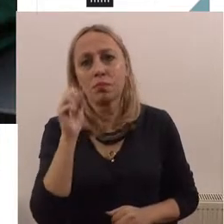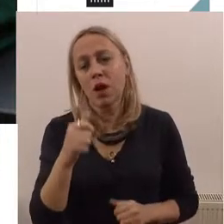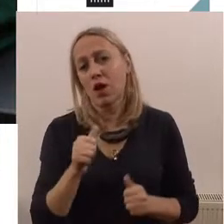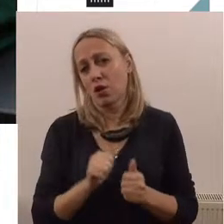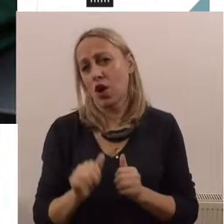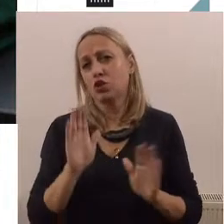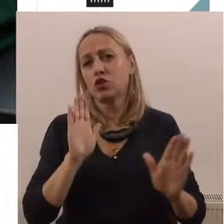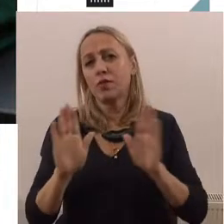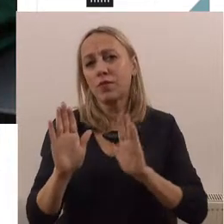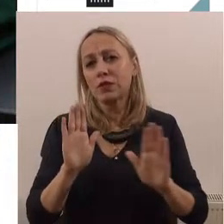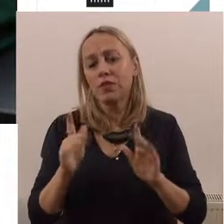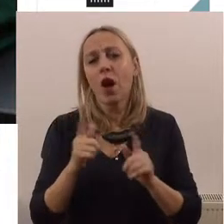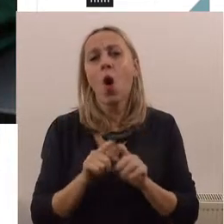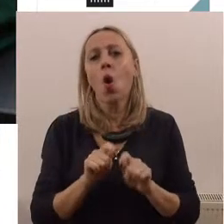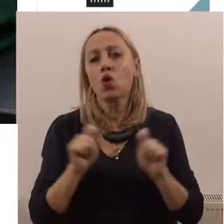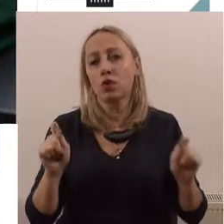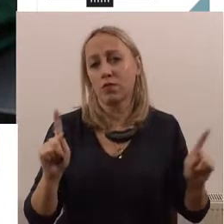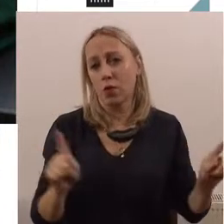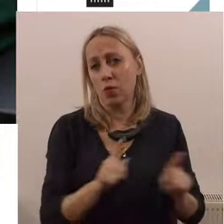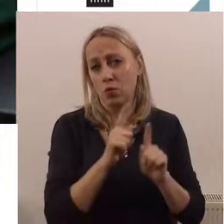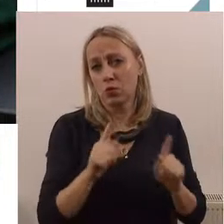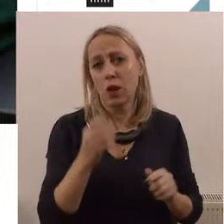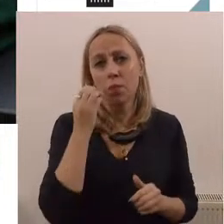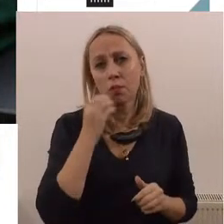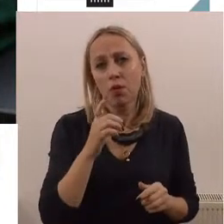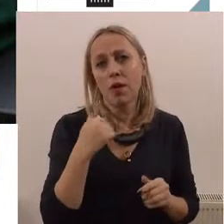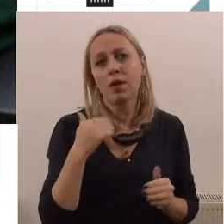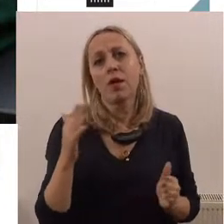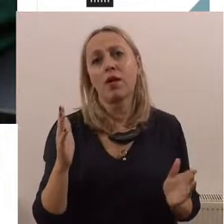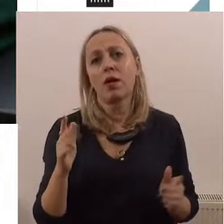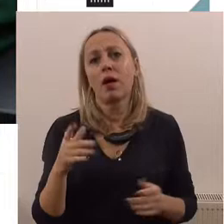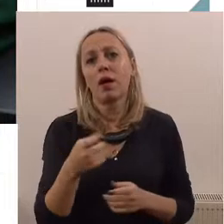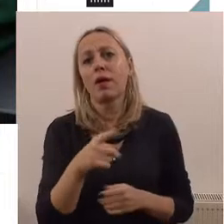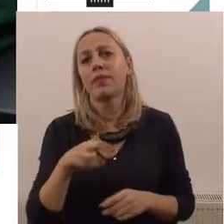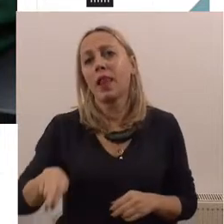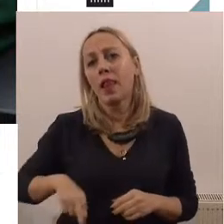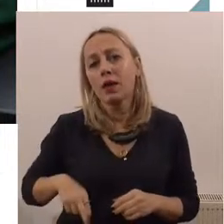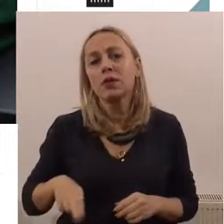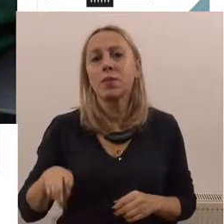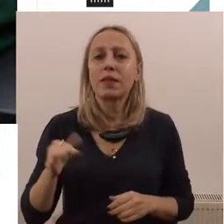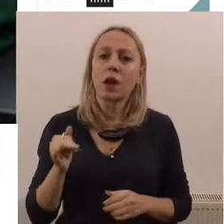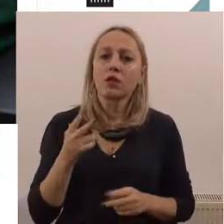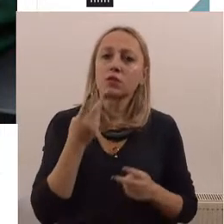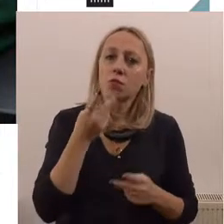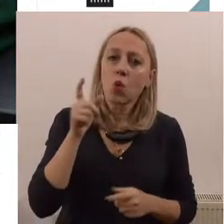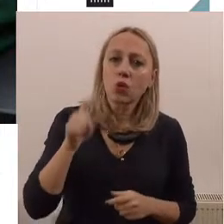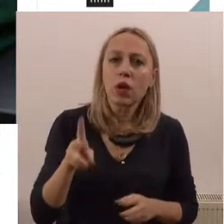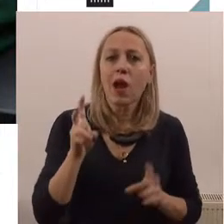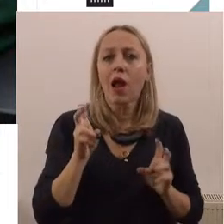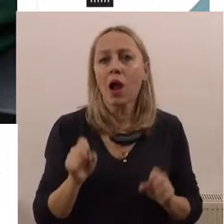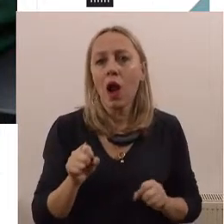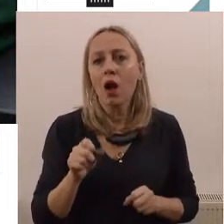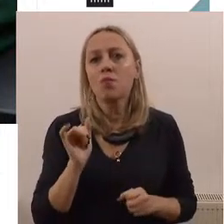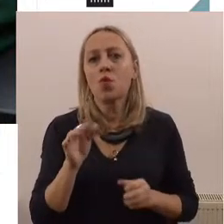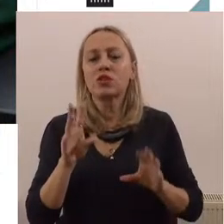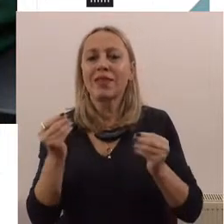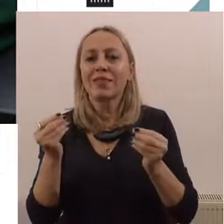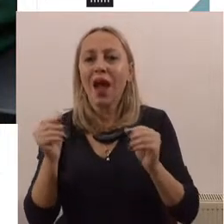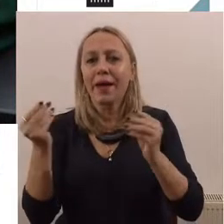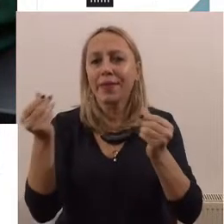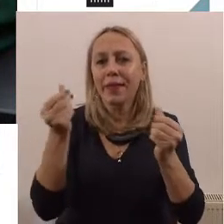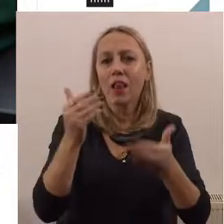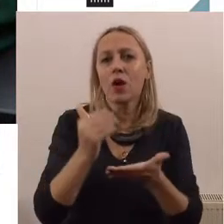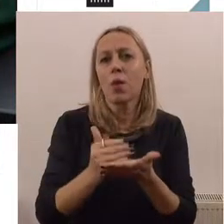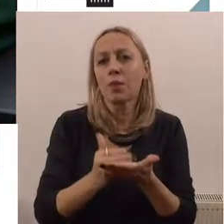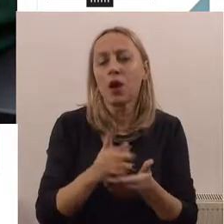There are a number of tactile programs, and for each exhibition that opens up in the Pushkin Museum,